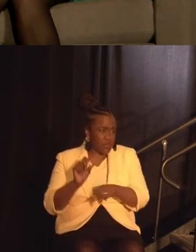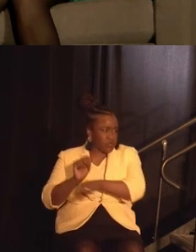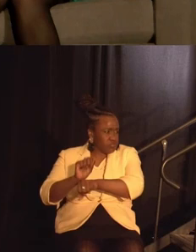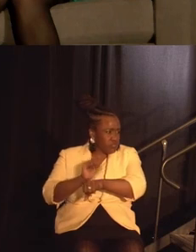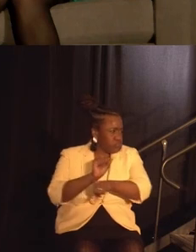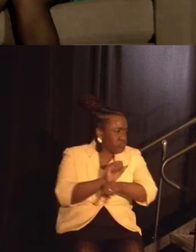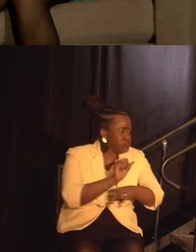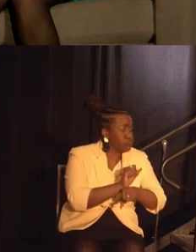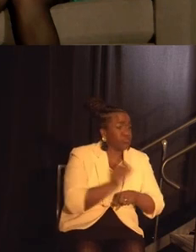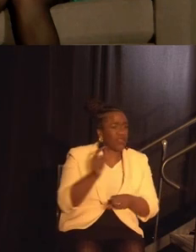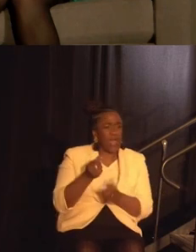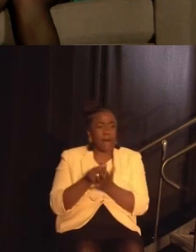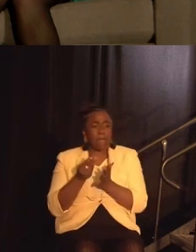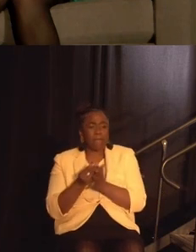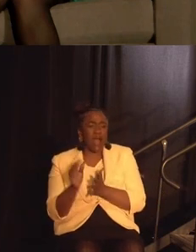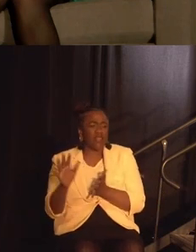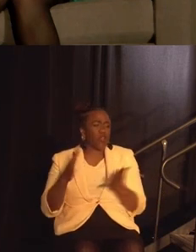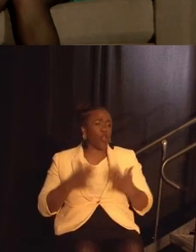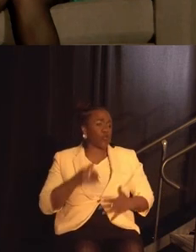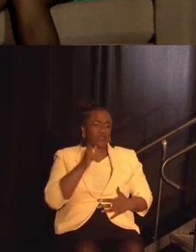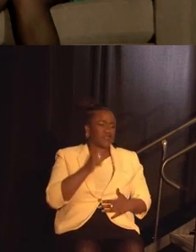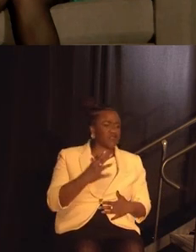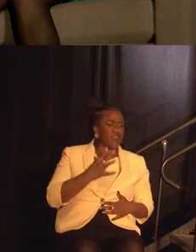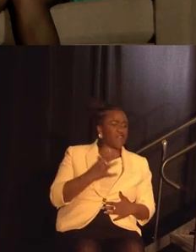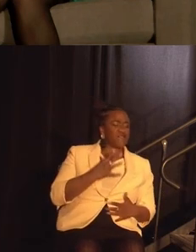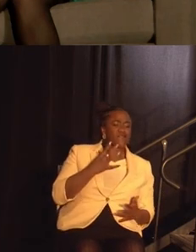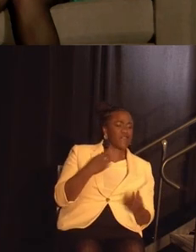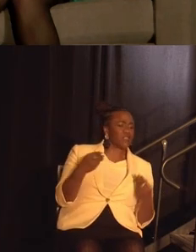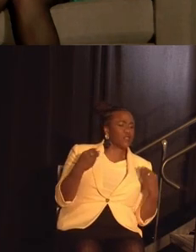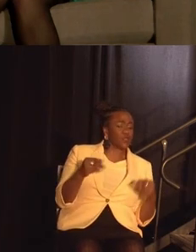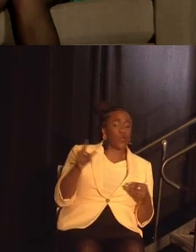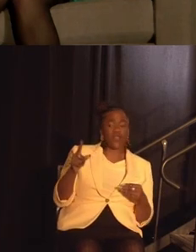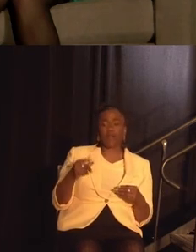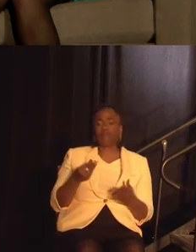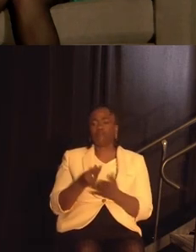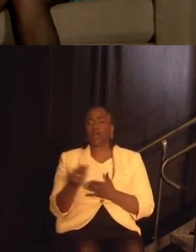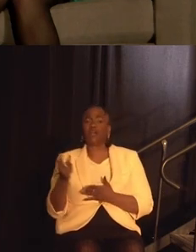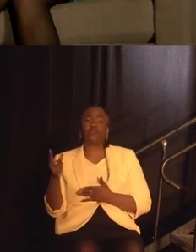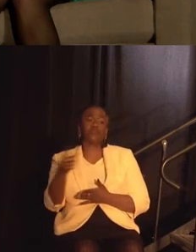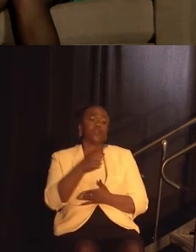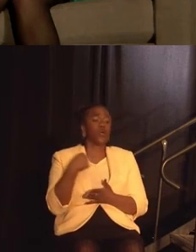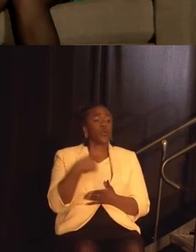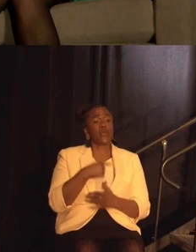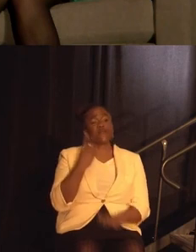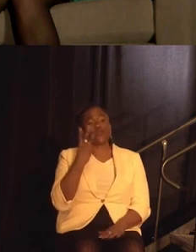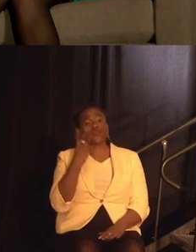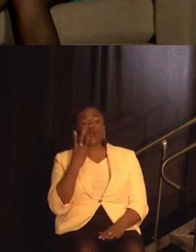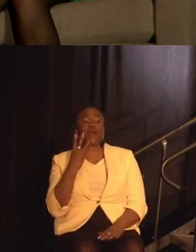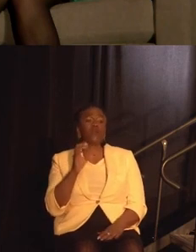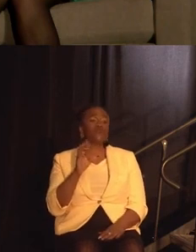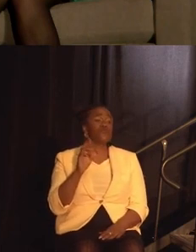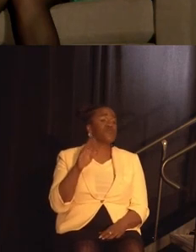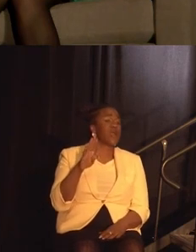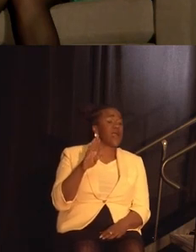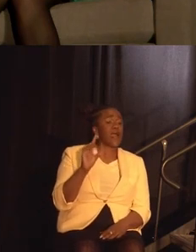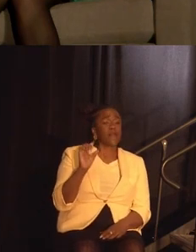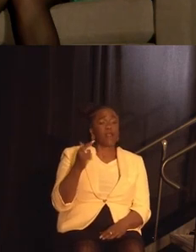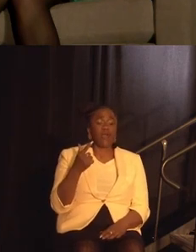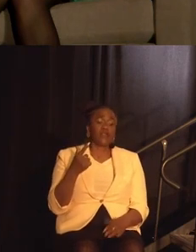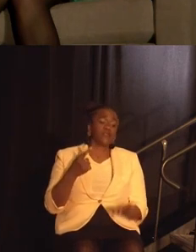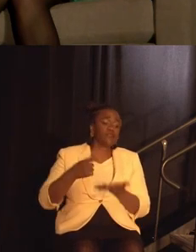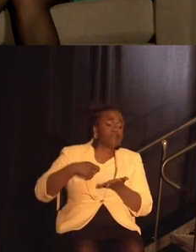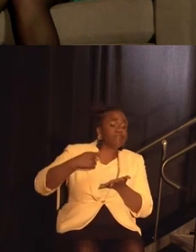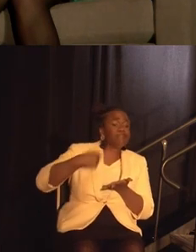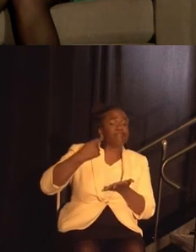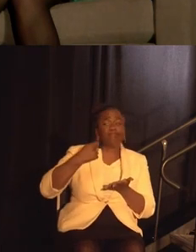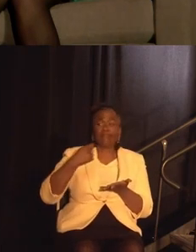from Marshalls. Here we are, yes, here with self-serve wine and crab legs at the palace buffet, all of which